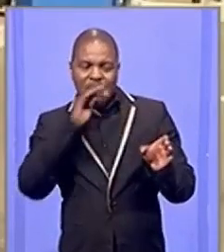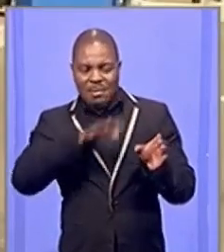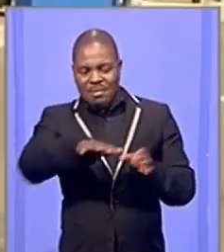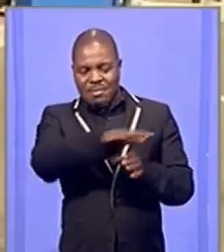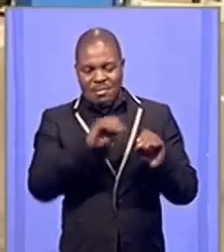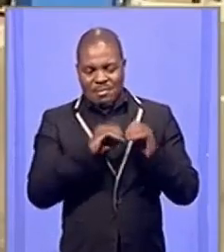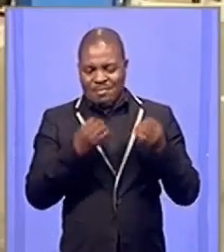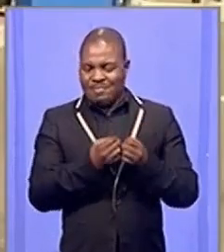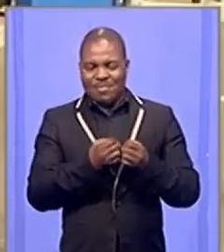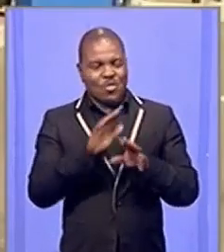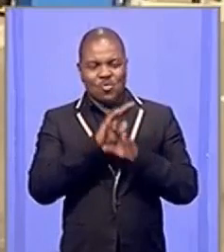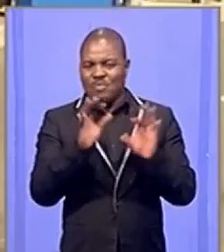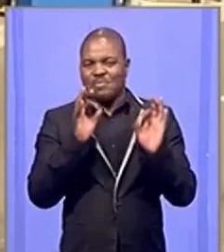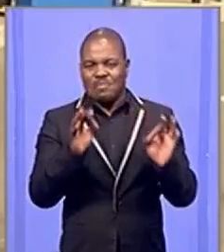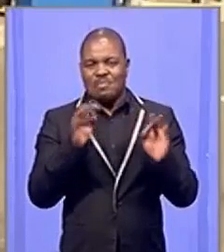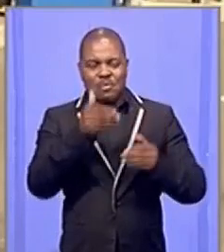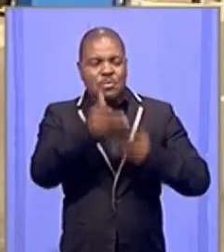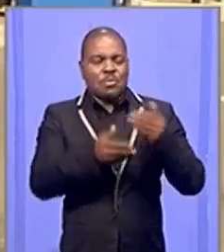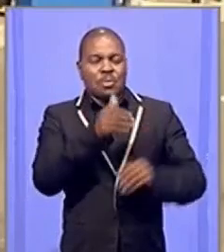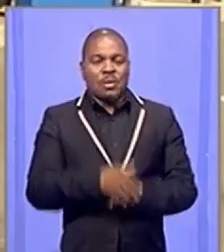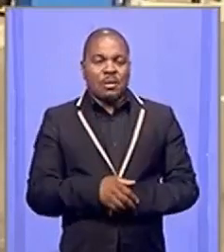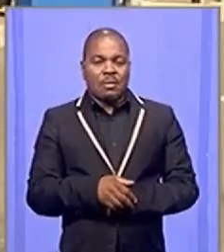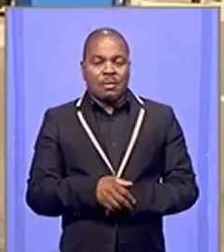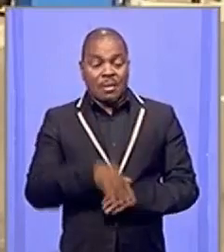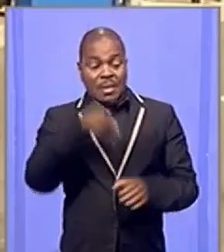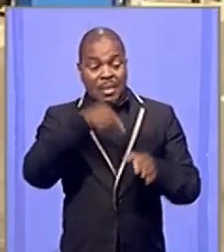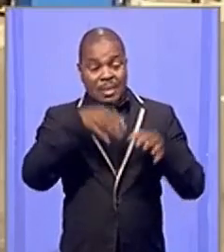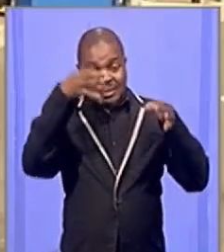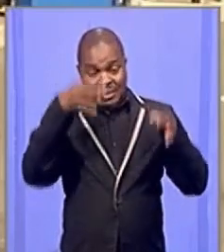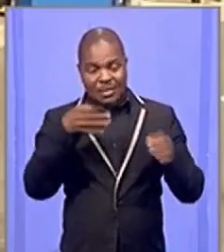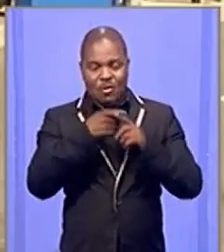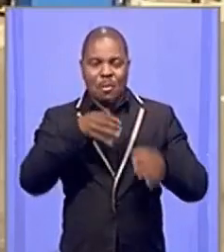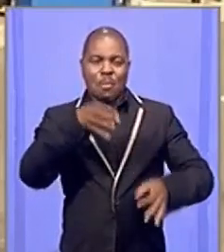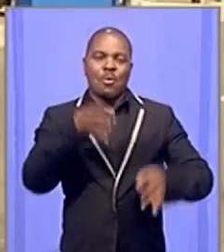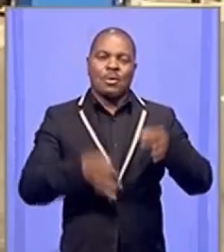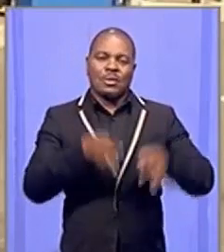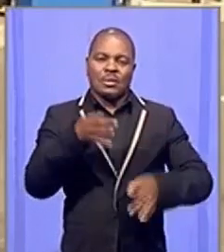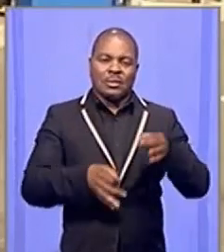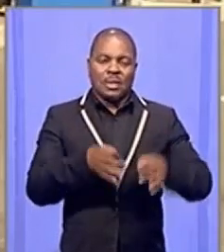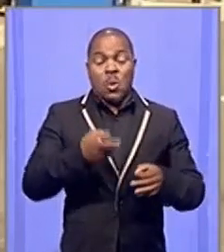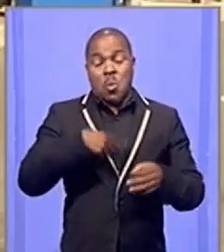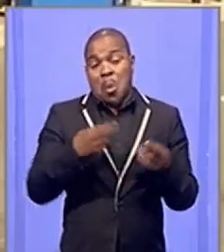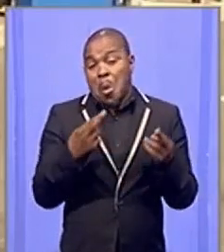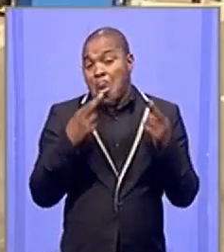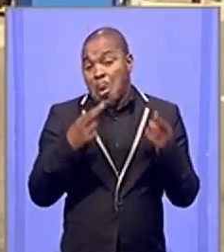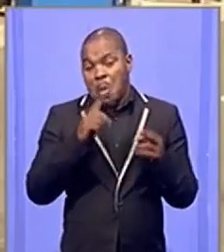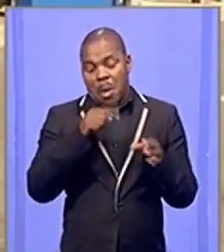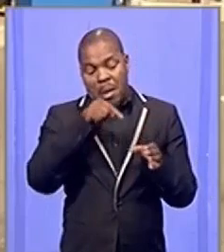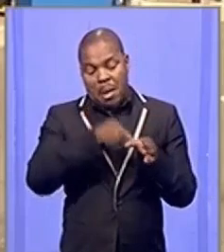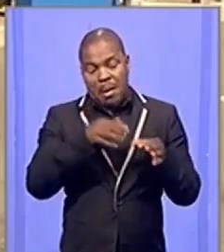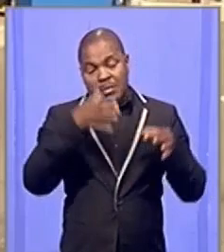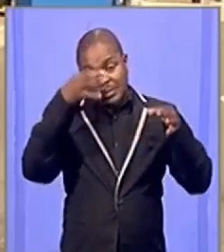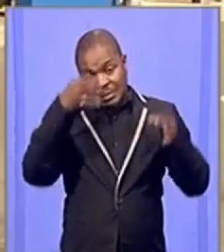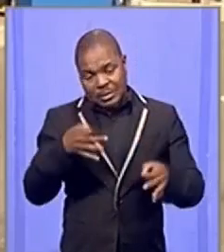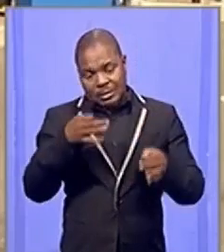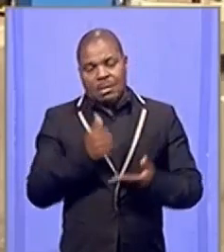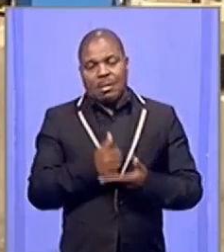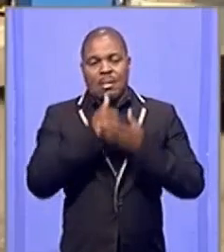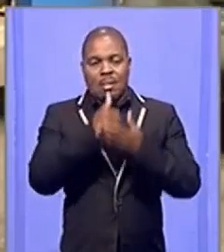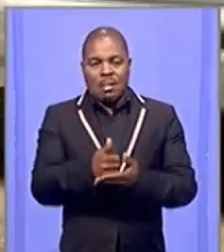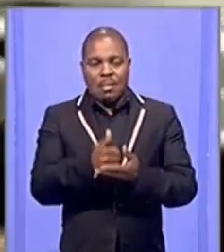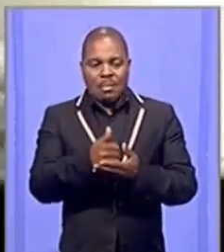se re bontsha hape hore ke qeto ya sepolotiki e nkilweng a re tshepeng hore ke qeto e leng hore e tla matlafatsa